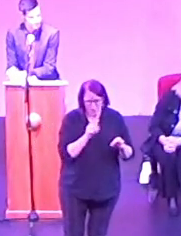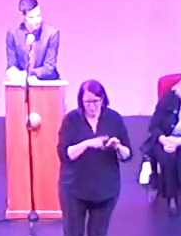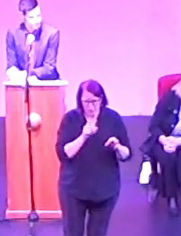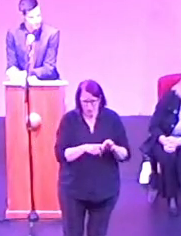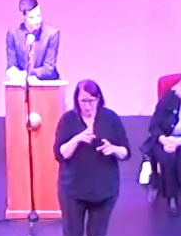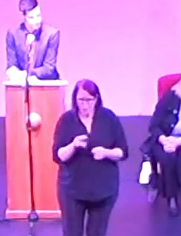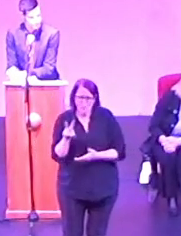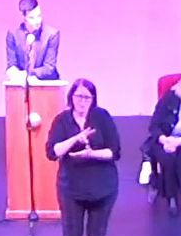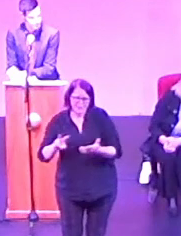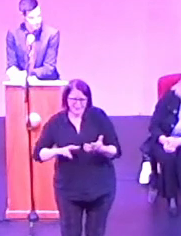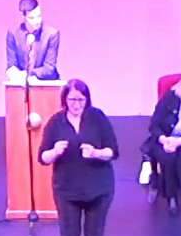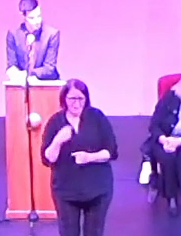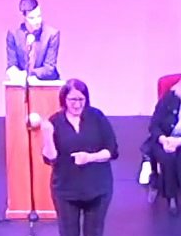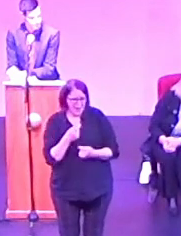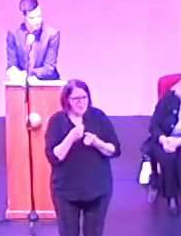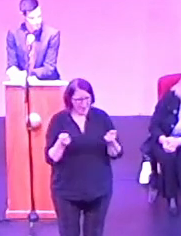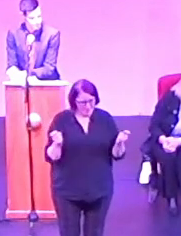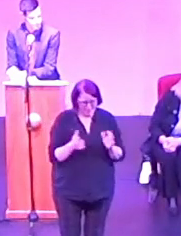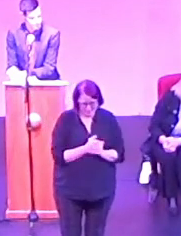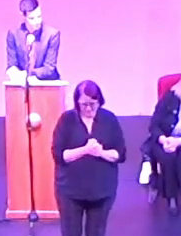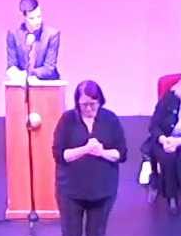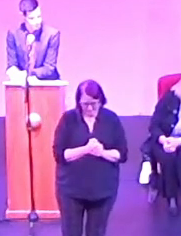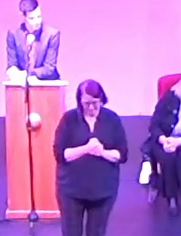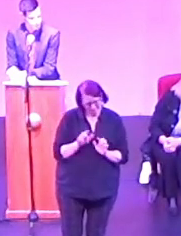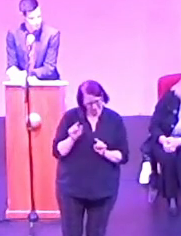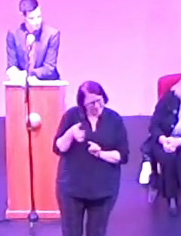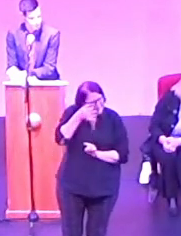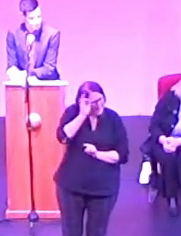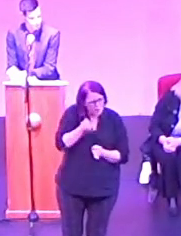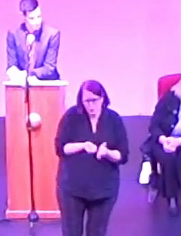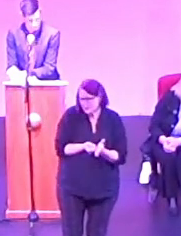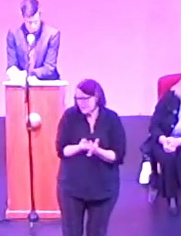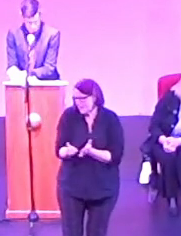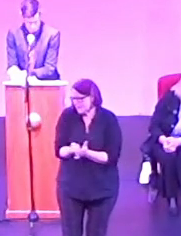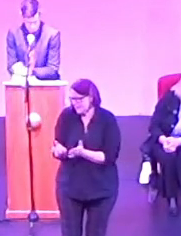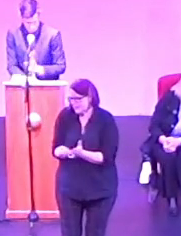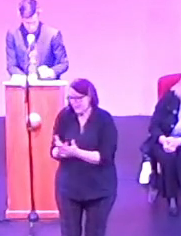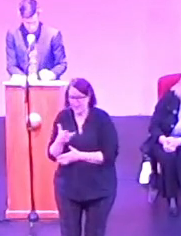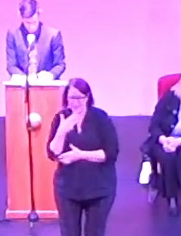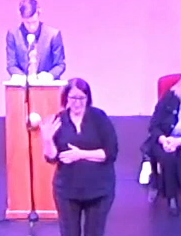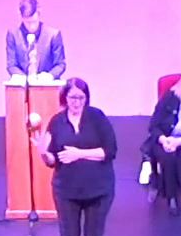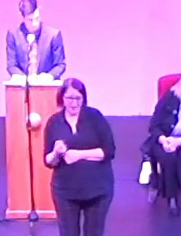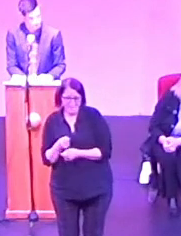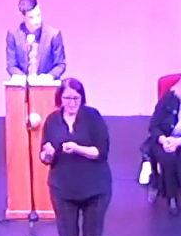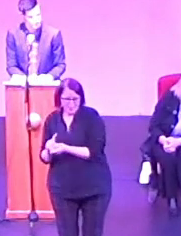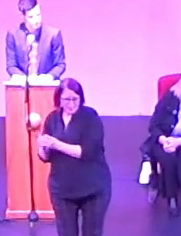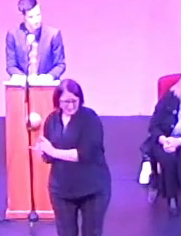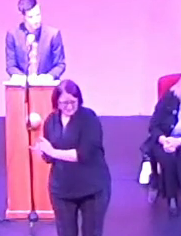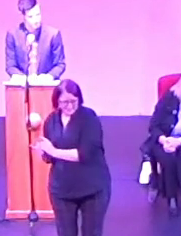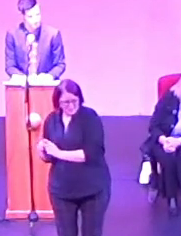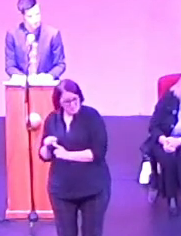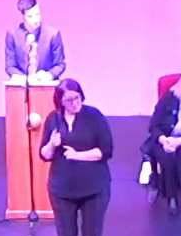readers. The council is often criticised for spending money on nice-to-haves with an argument that it should stick to core services,